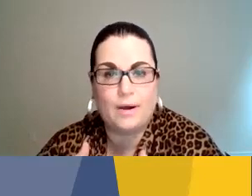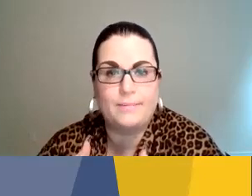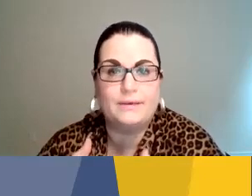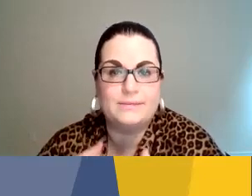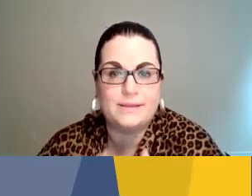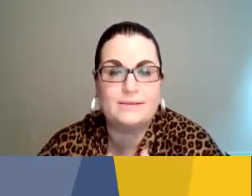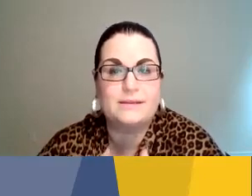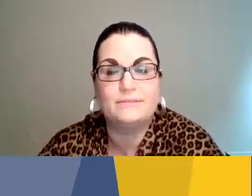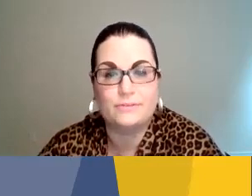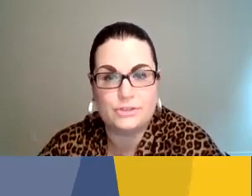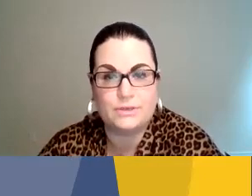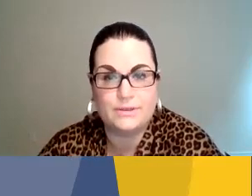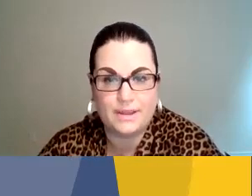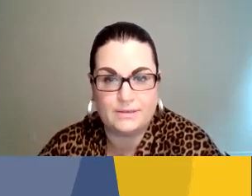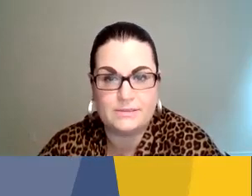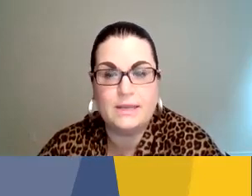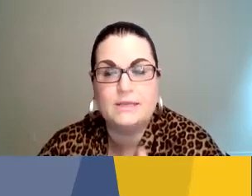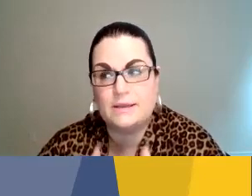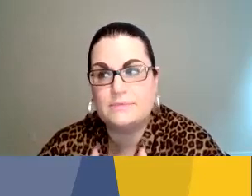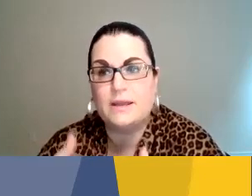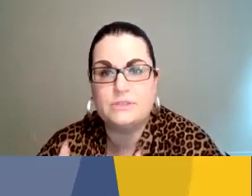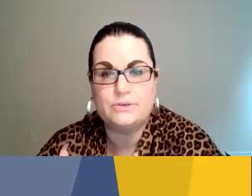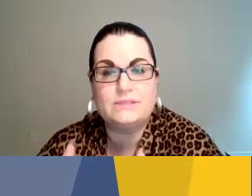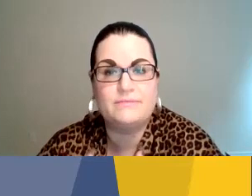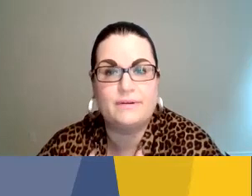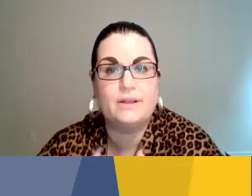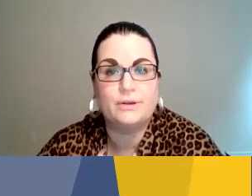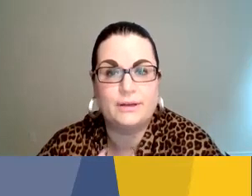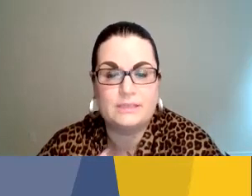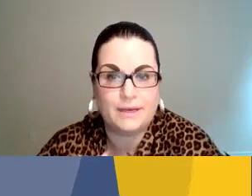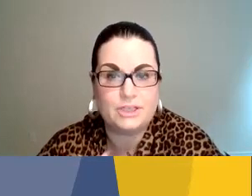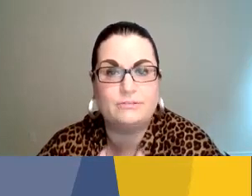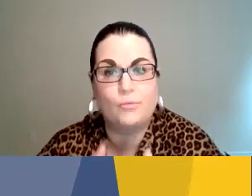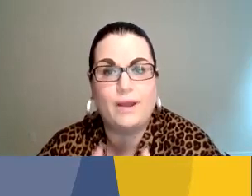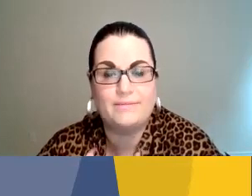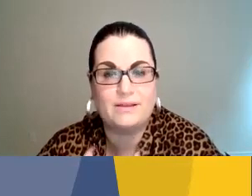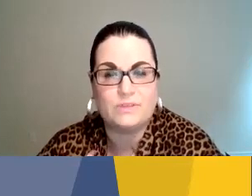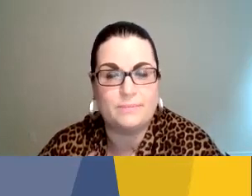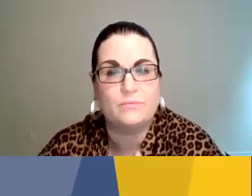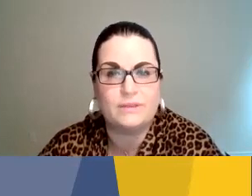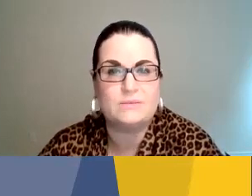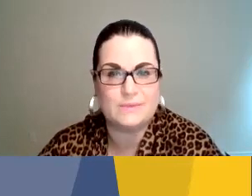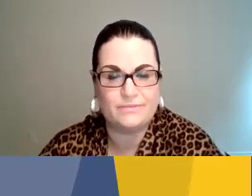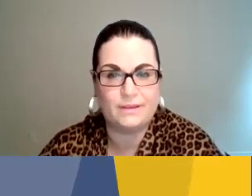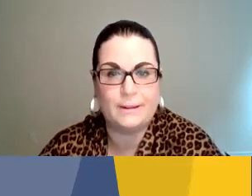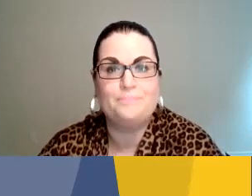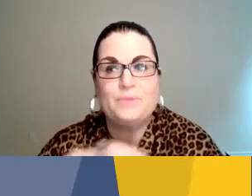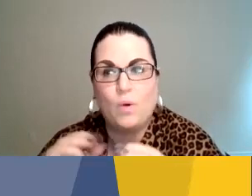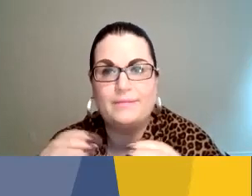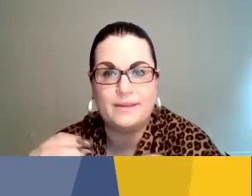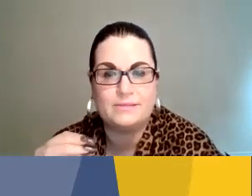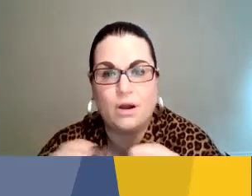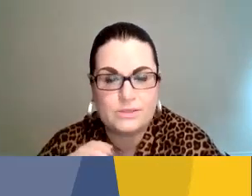is asking for certain things. Sometimes there is a very good explanation for why they've asked for something really specific,